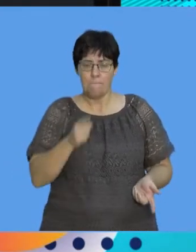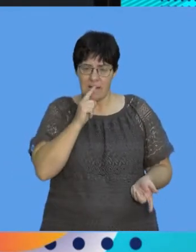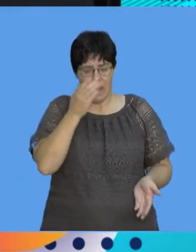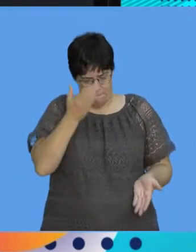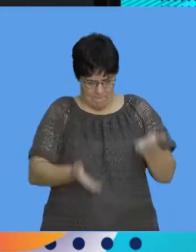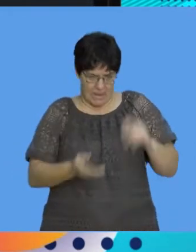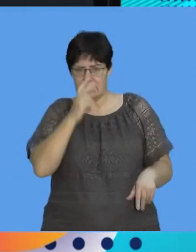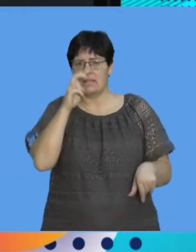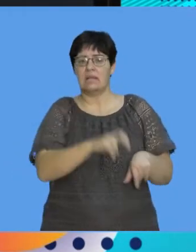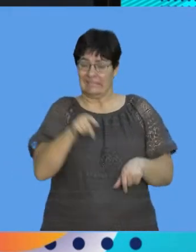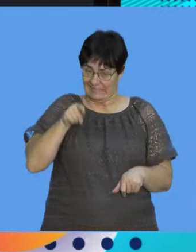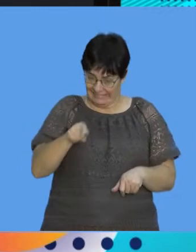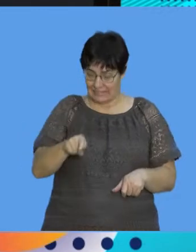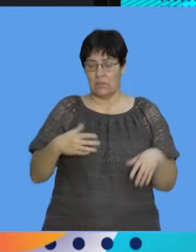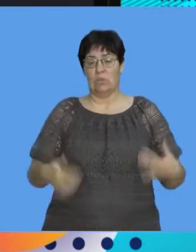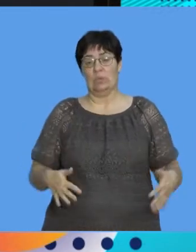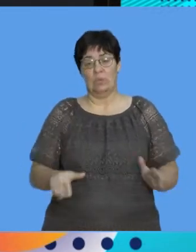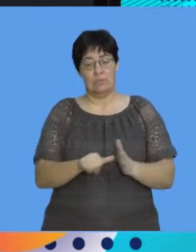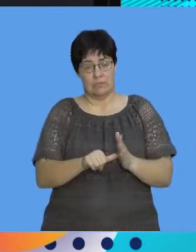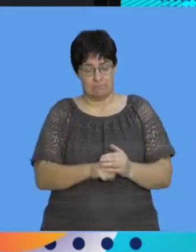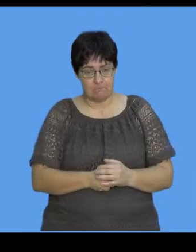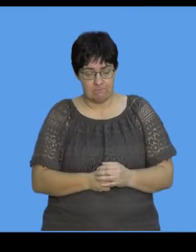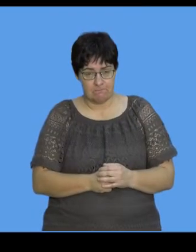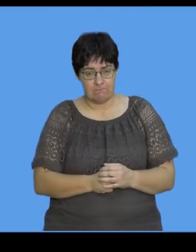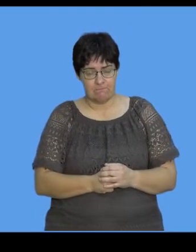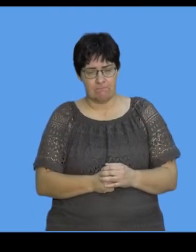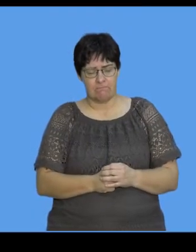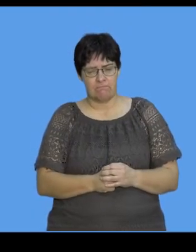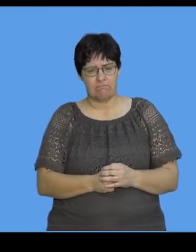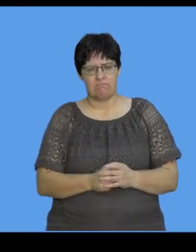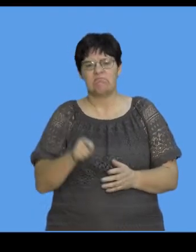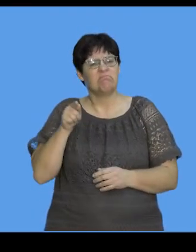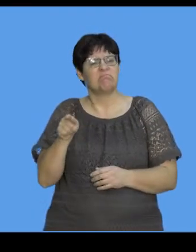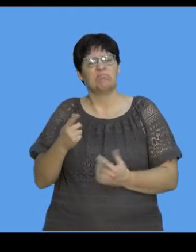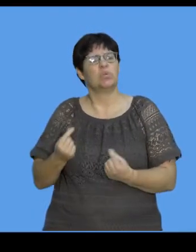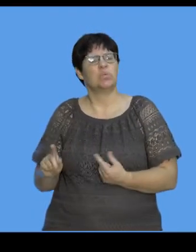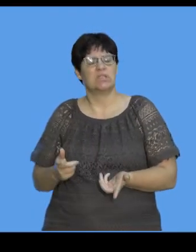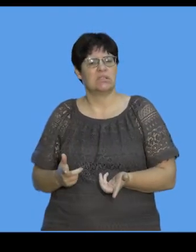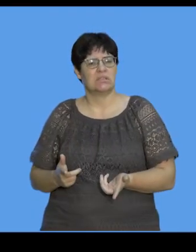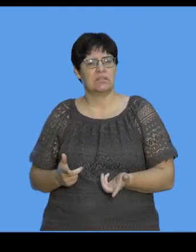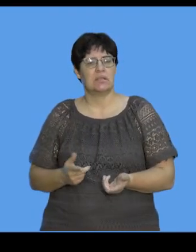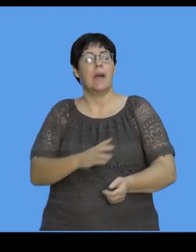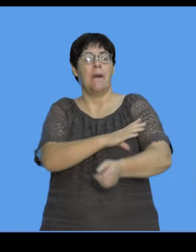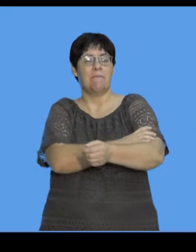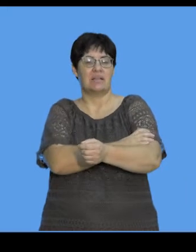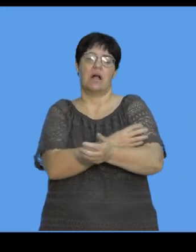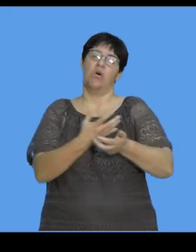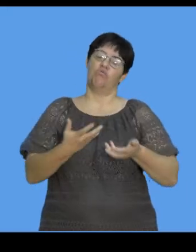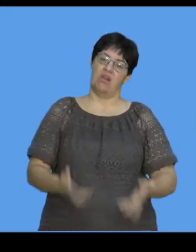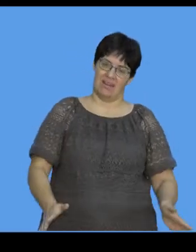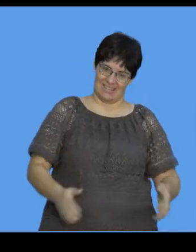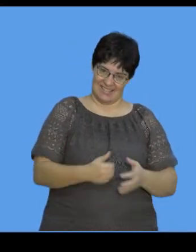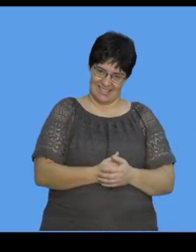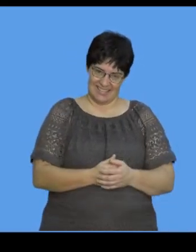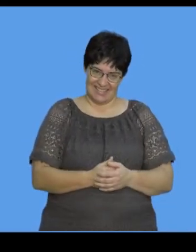to be balanced, and this is one of the important things. But let's have a look at what it does. Here, look at relaxing of muscles. Once